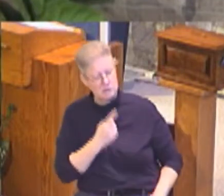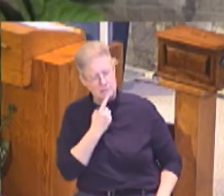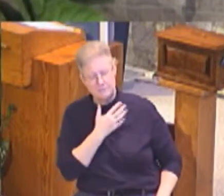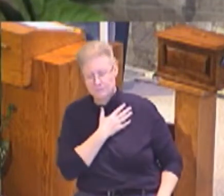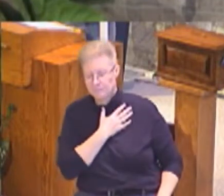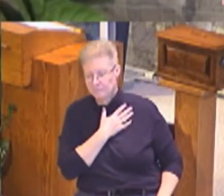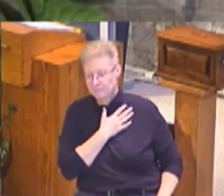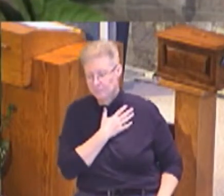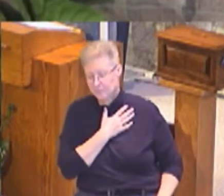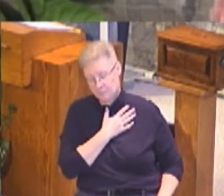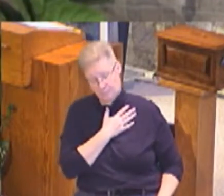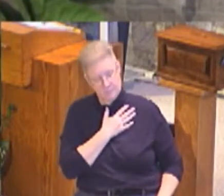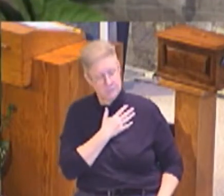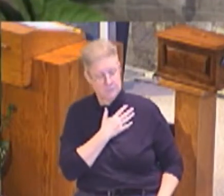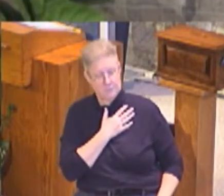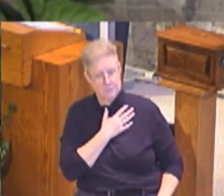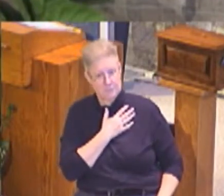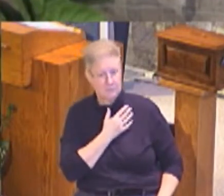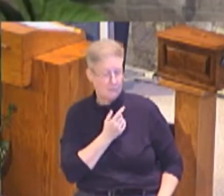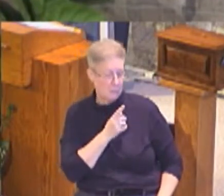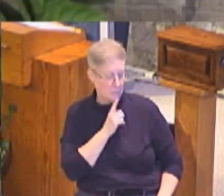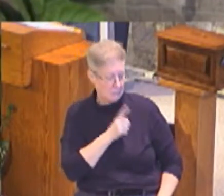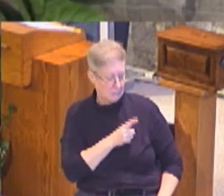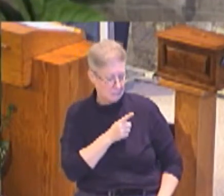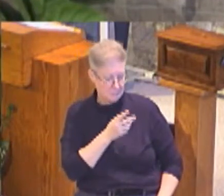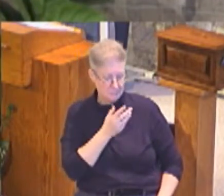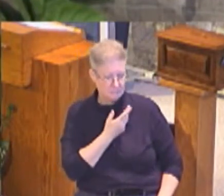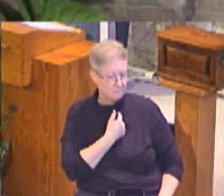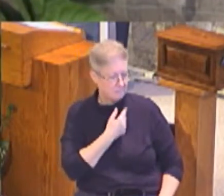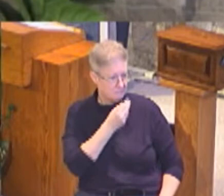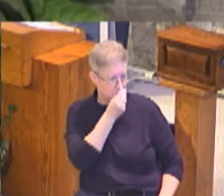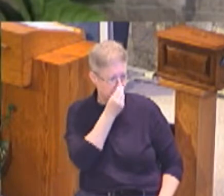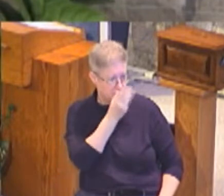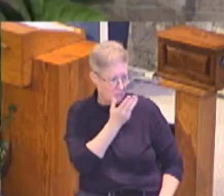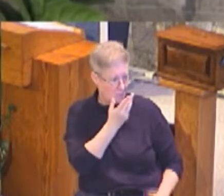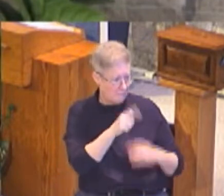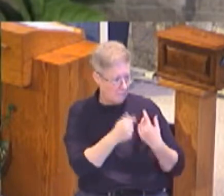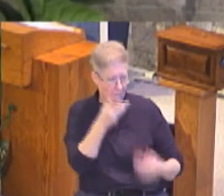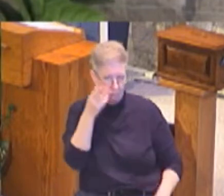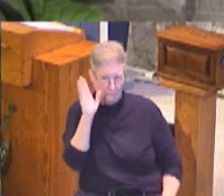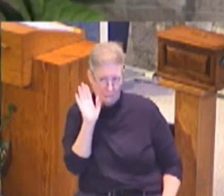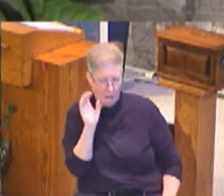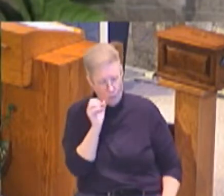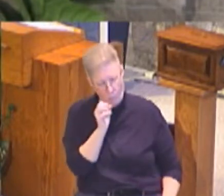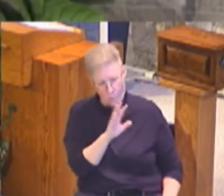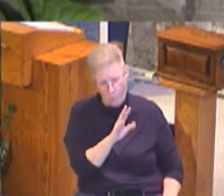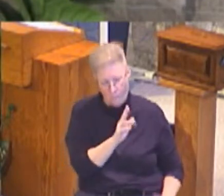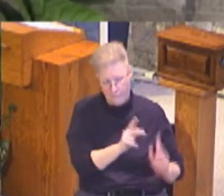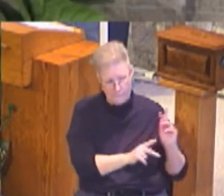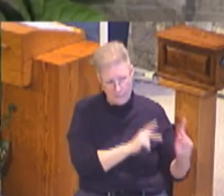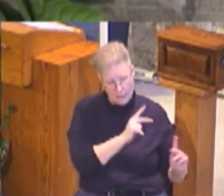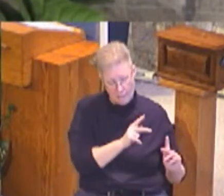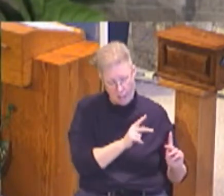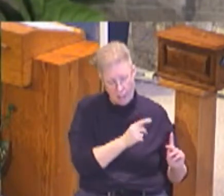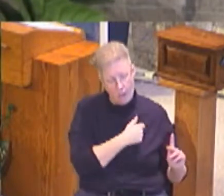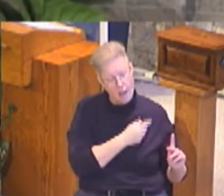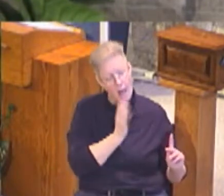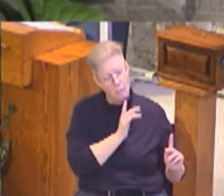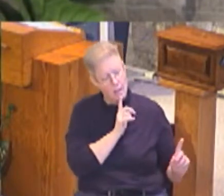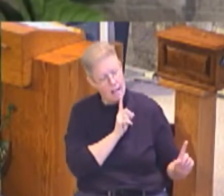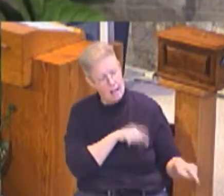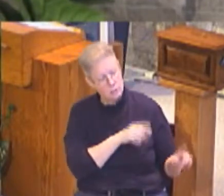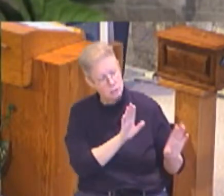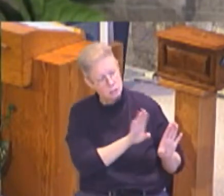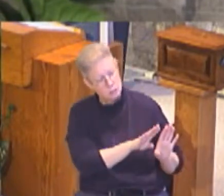no regard either for God or for people, yet I will answer the door and let this woman